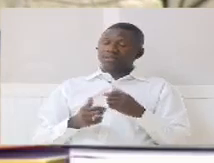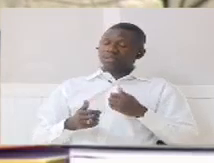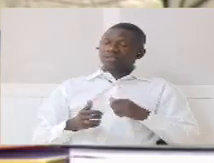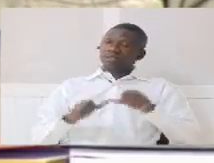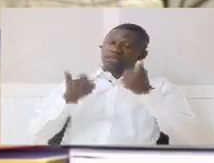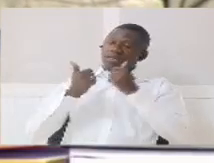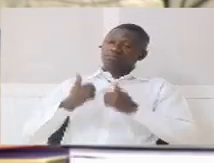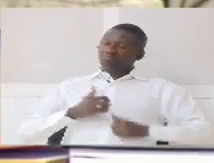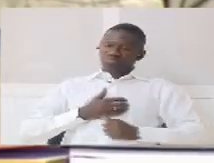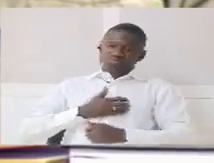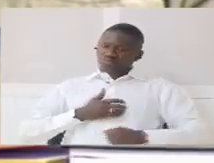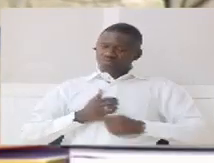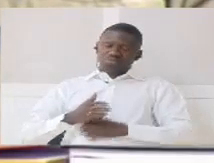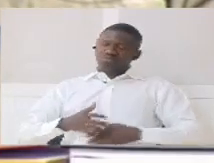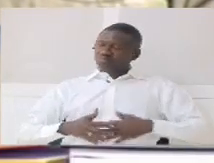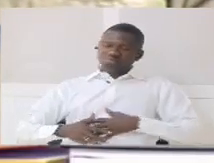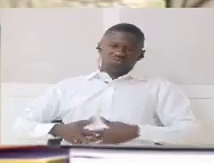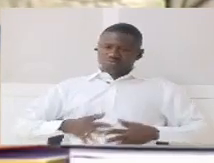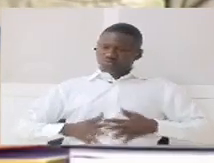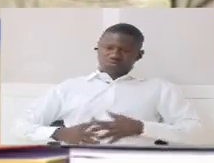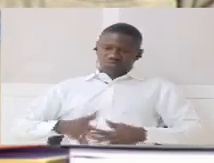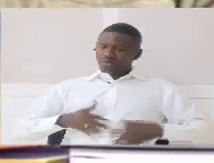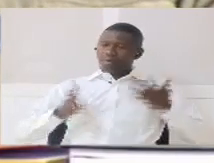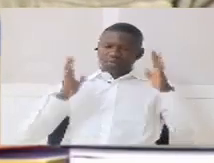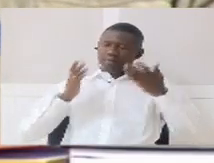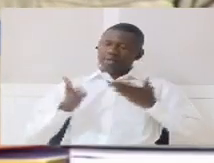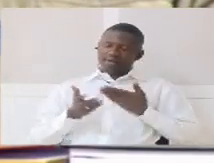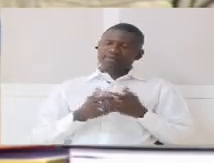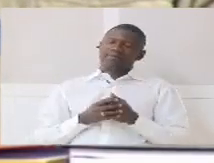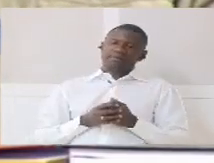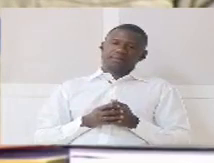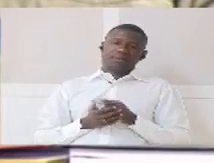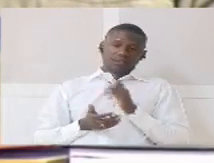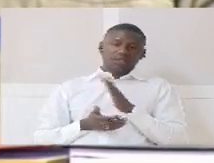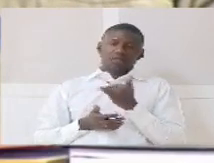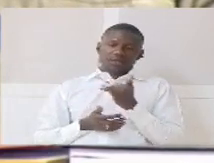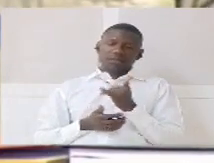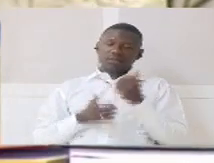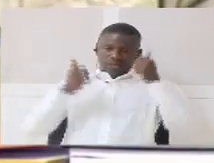then they had these bursts of running stomachs. So okay, what happened there? That happened there.